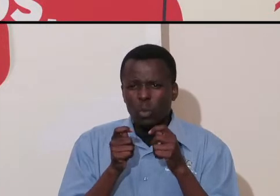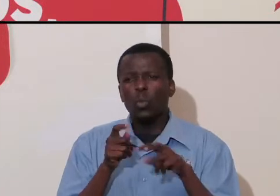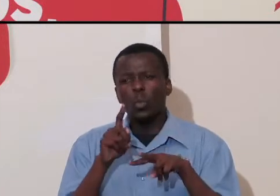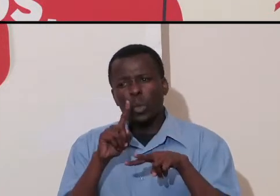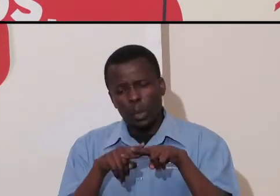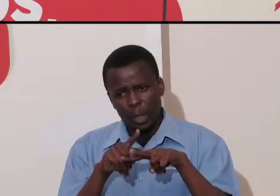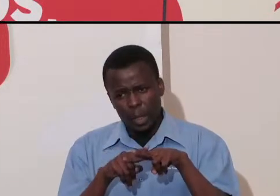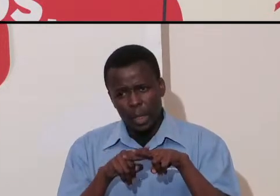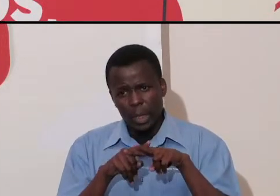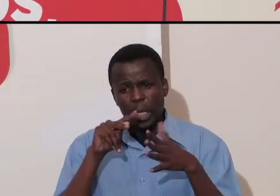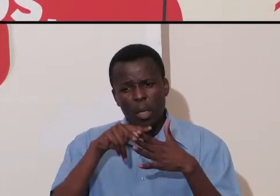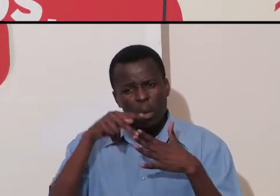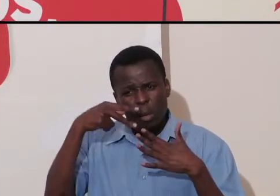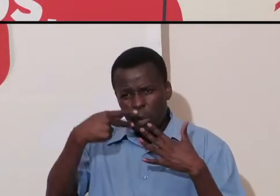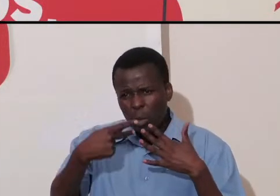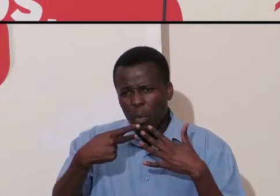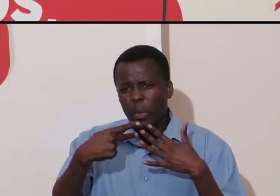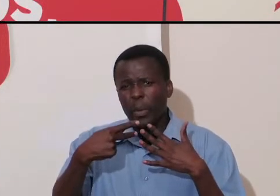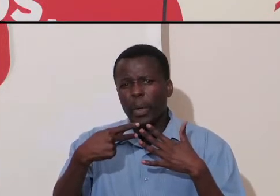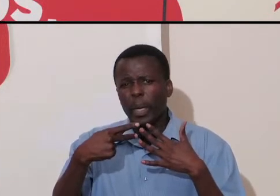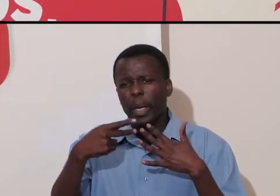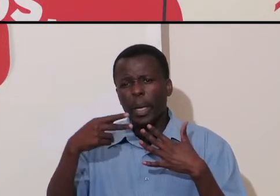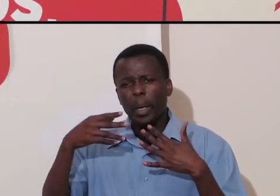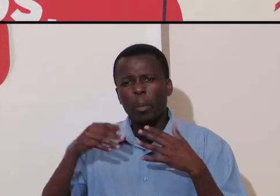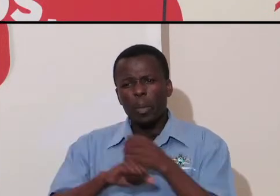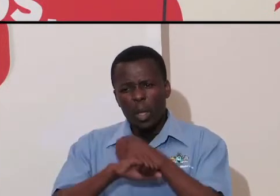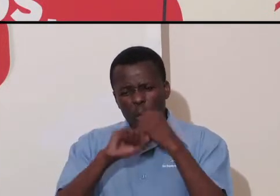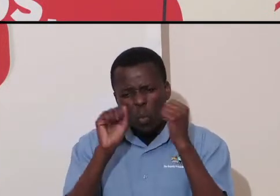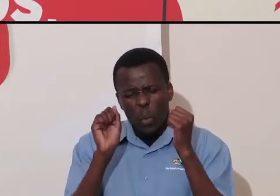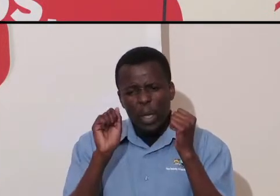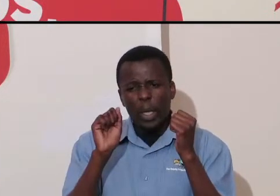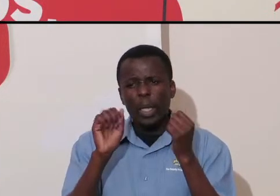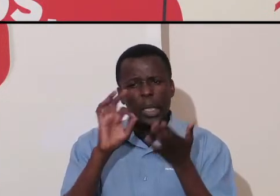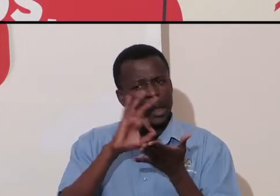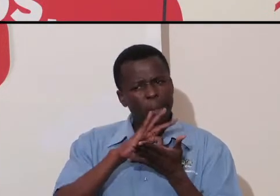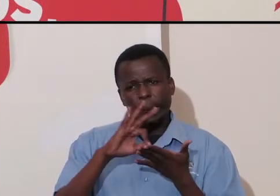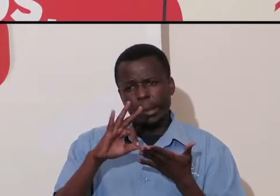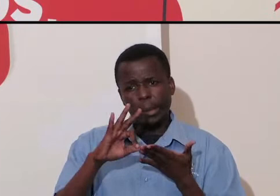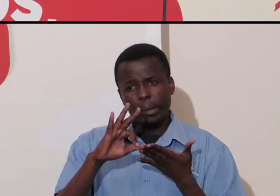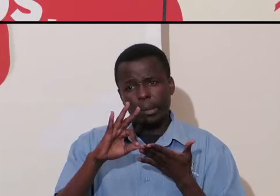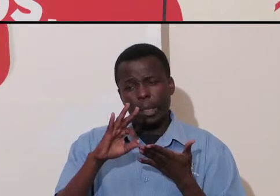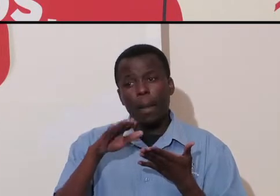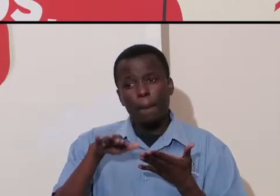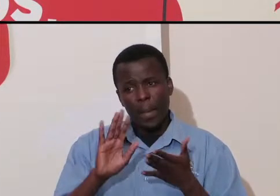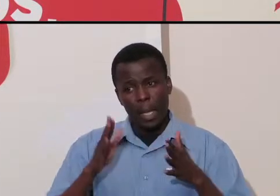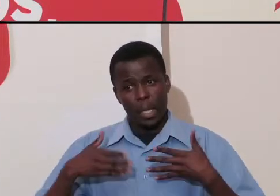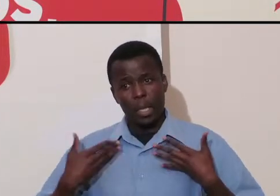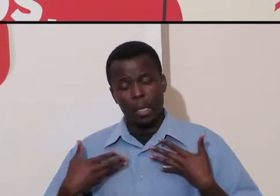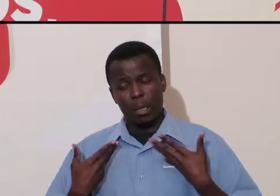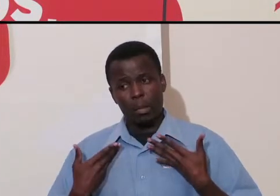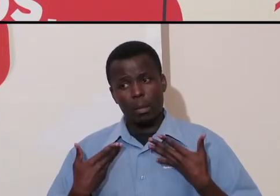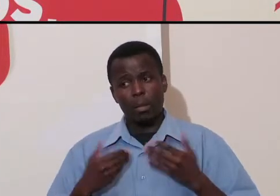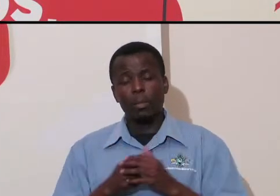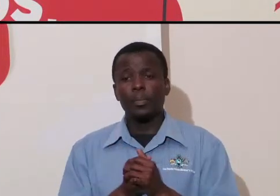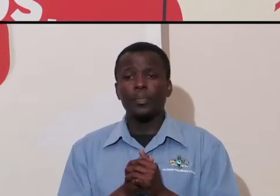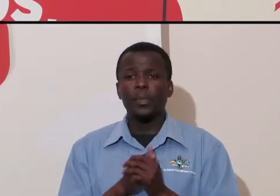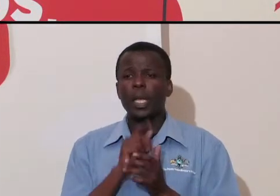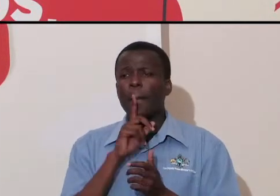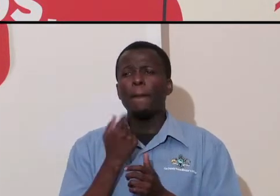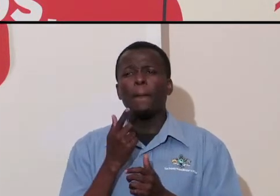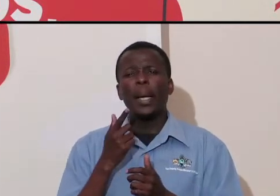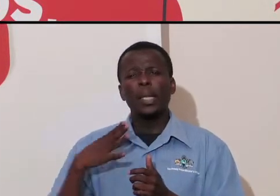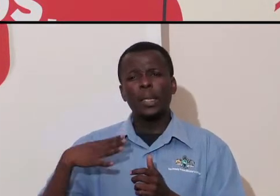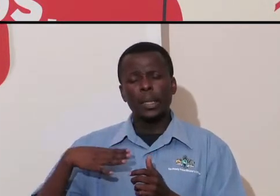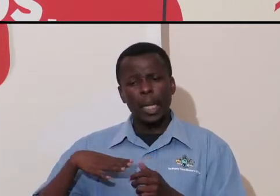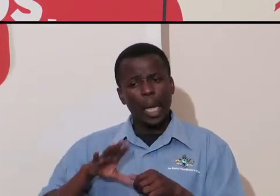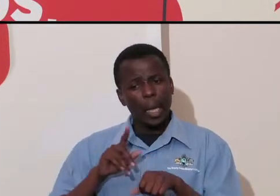program's successes are clear, and we should all be proud of that. But at this point in time, there are some serious risks